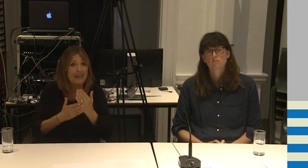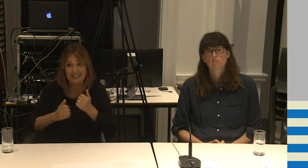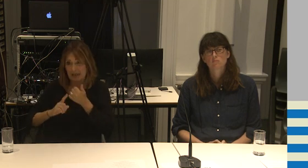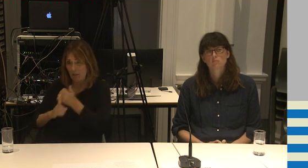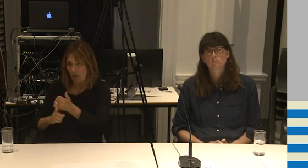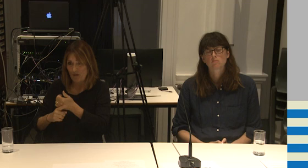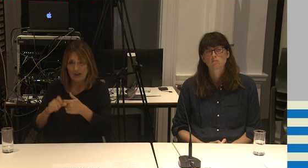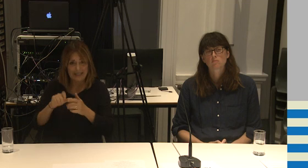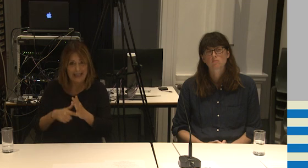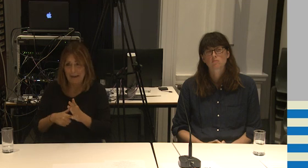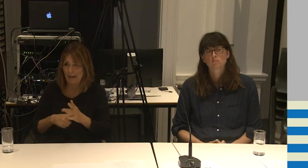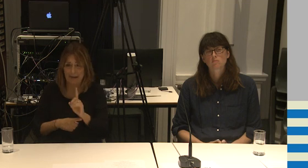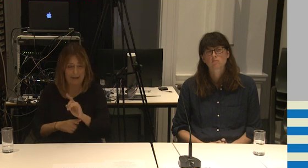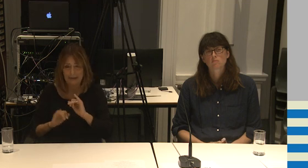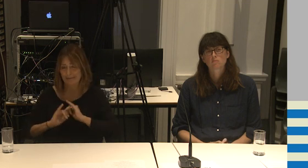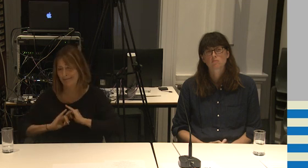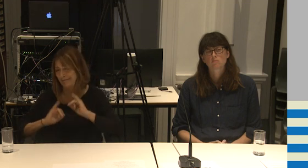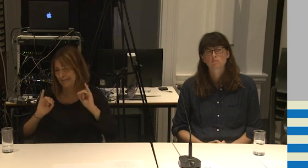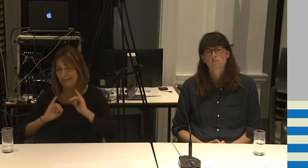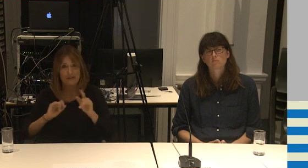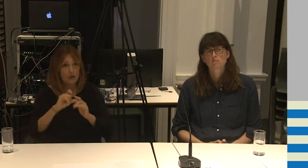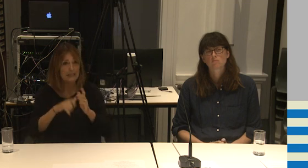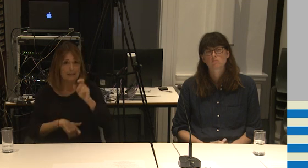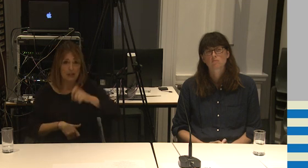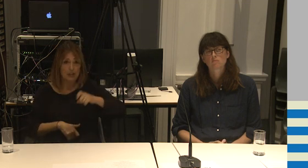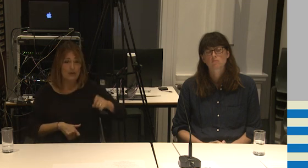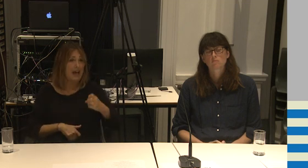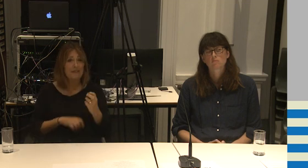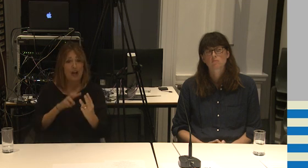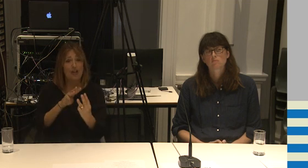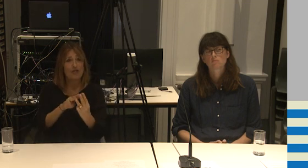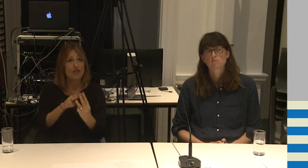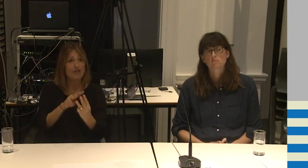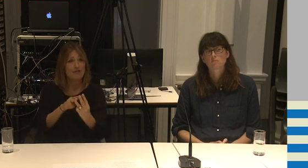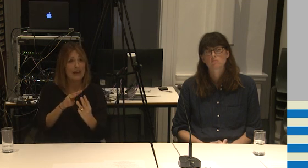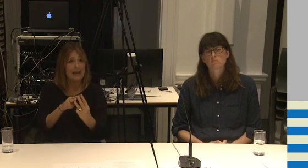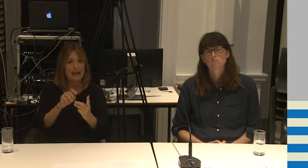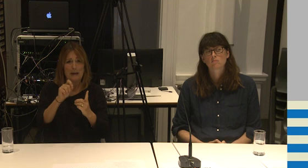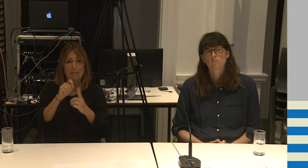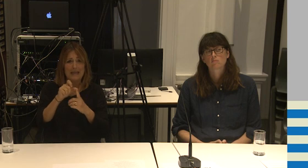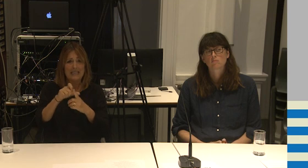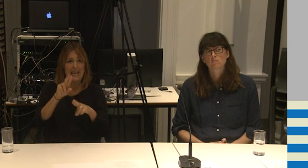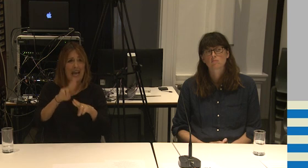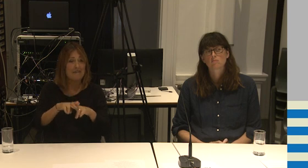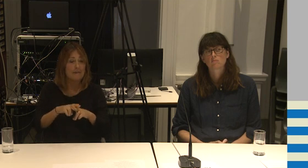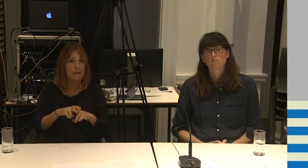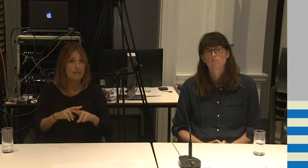absolutely dire. If you're a disabled student, they've got these like 3 inaccessible PDFs to a blind